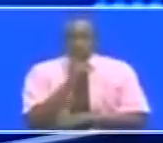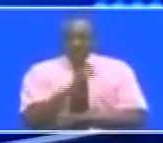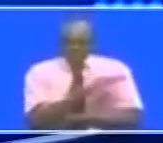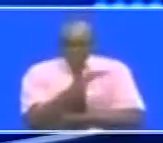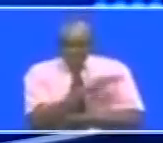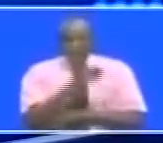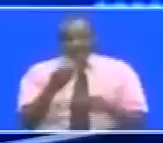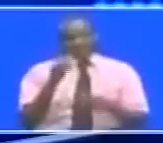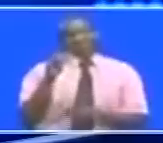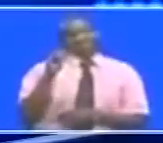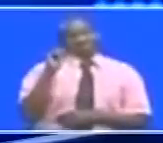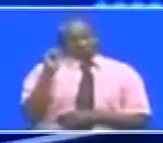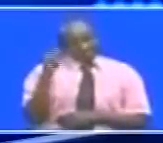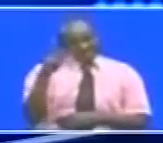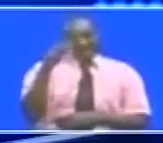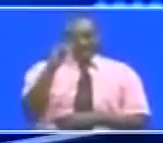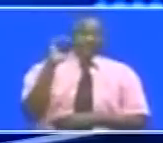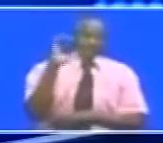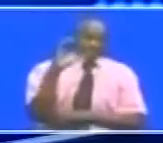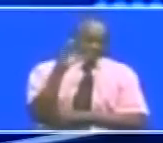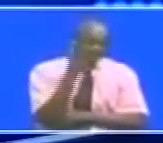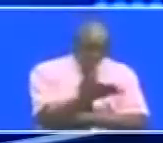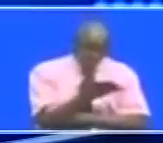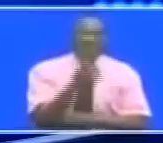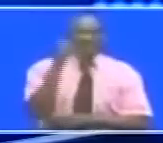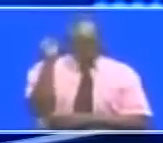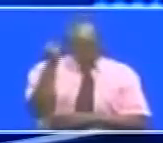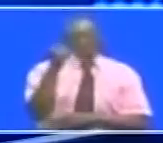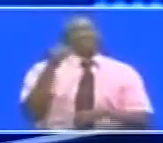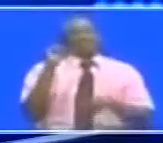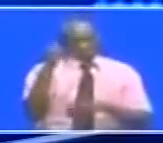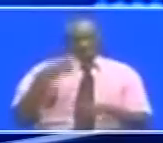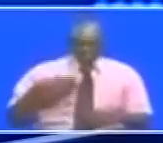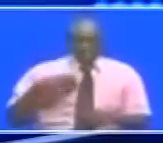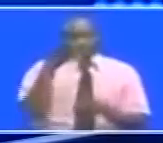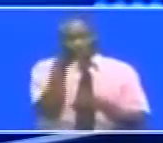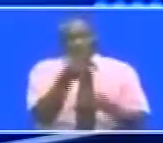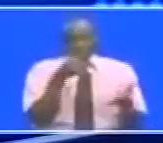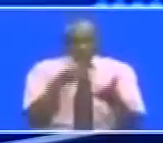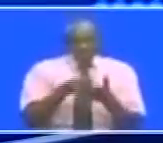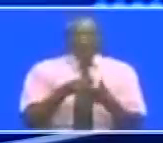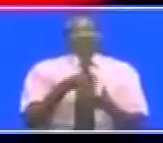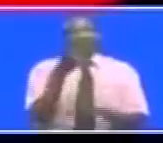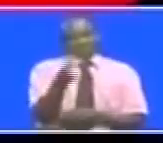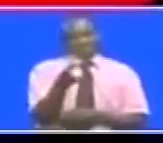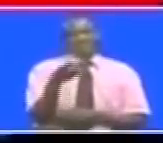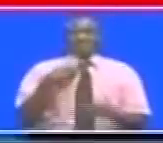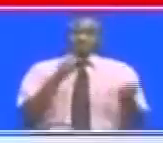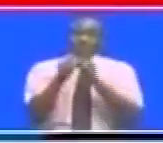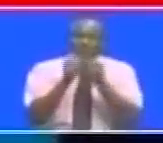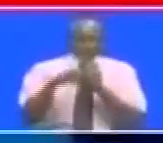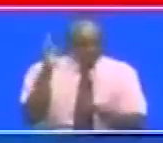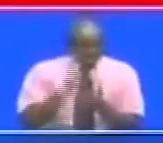evening at the Kenyatta International Convention Centre. Five Kenyans are among 31 finalists in the prestigious